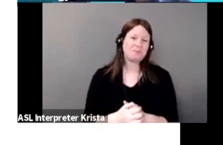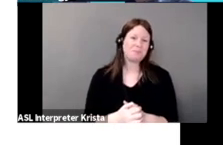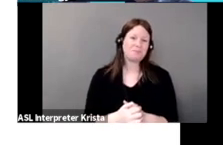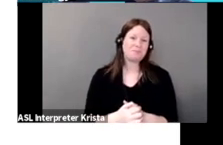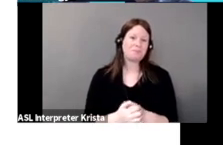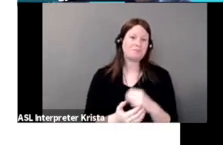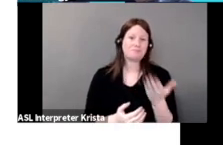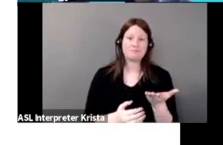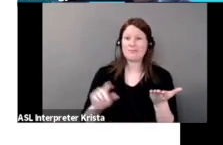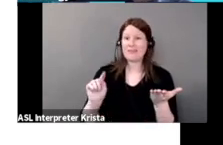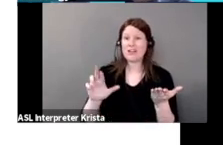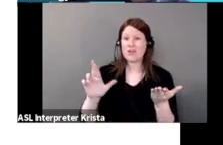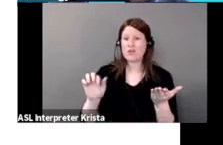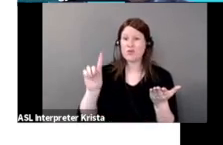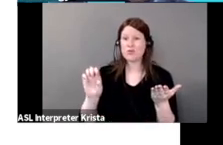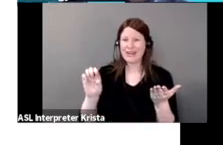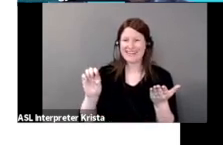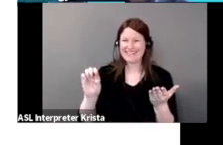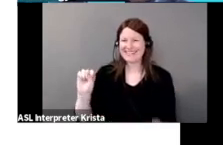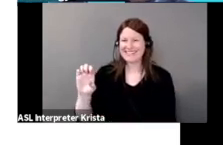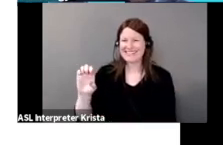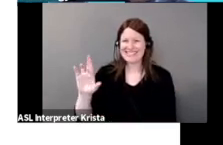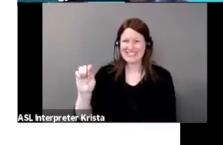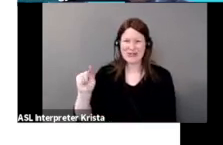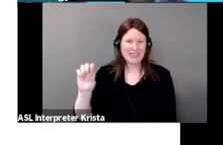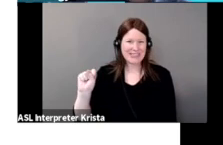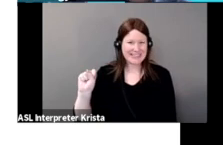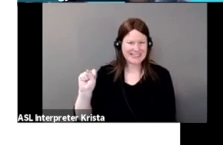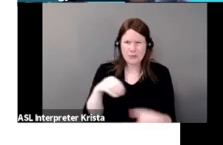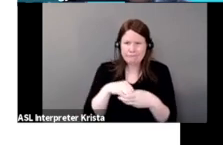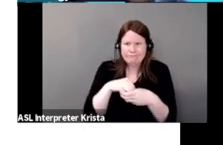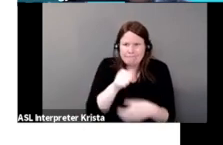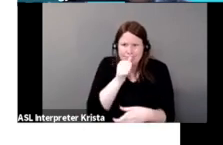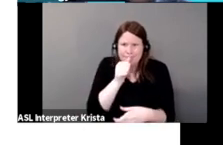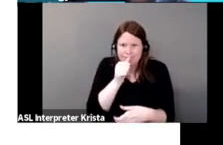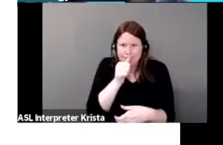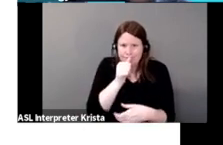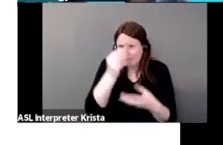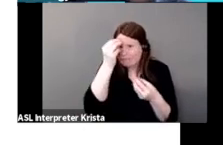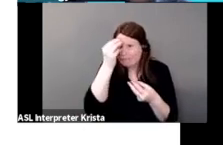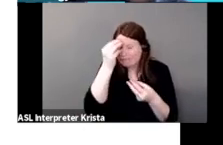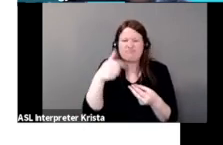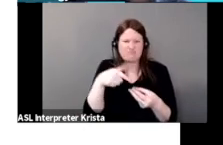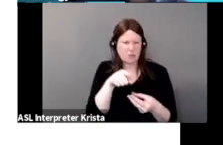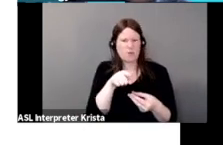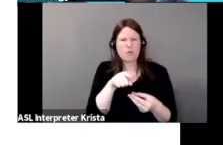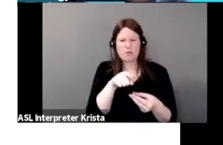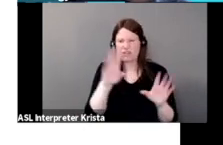secrets. And so this is sort of the third area that I'm going to focus on in the presentation.